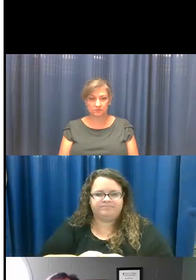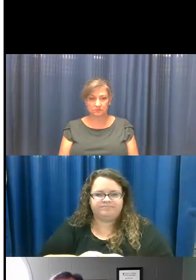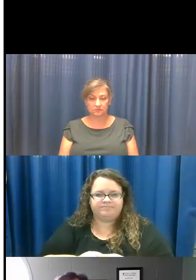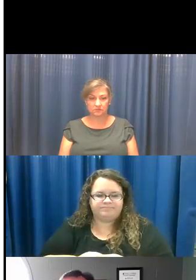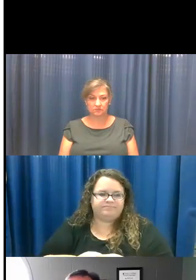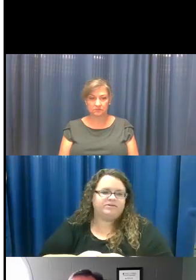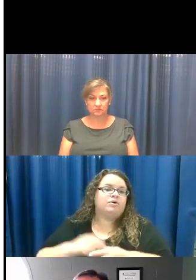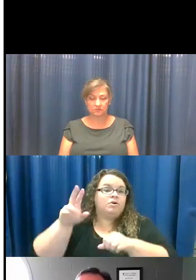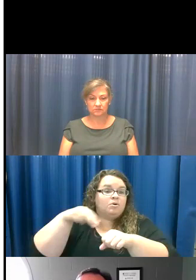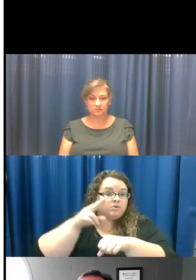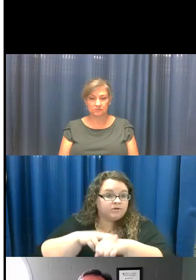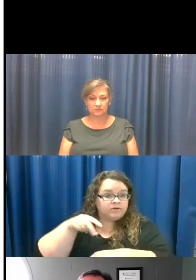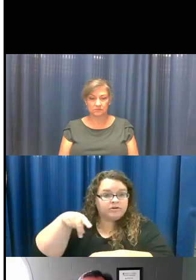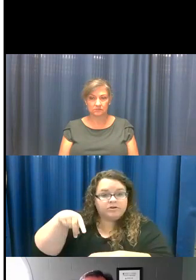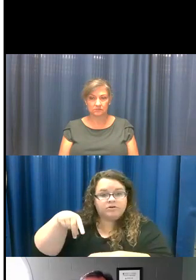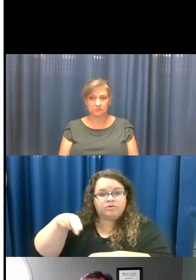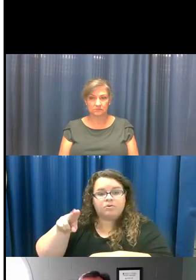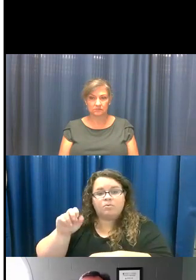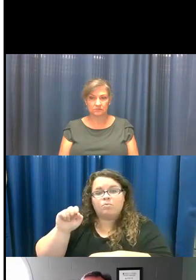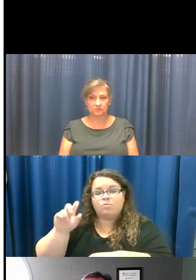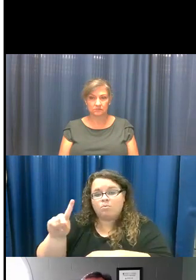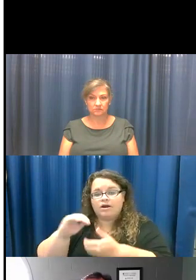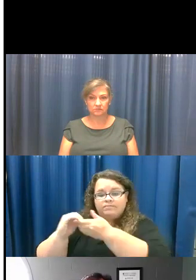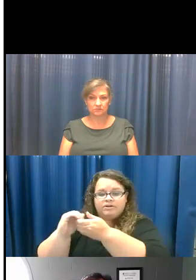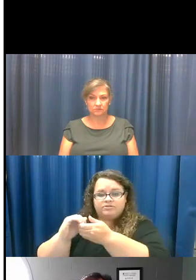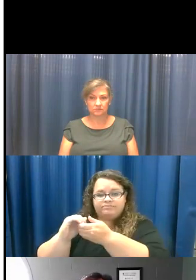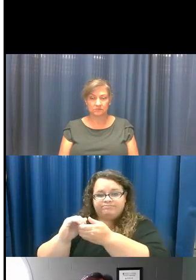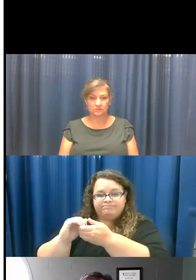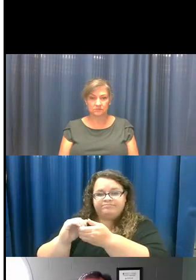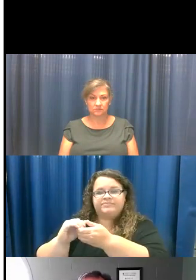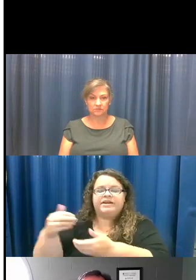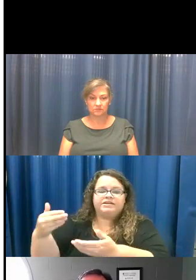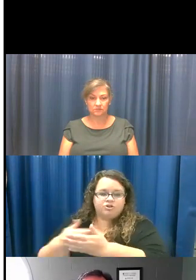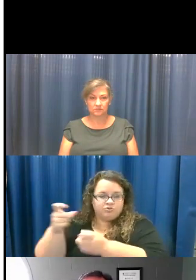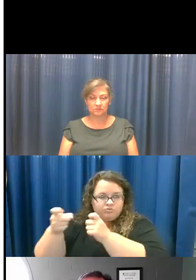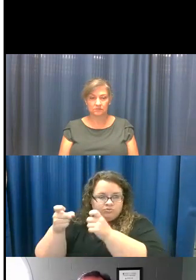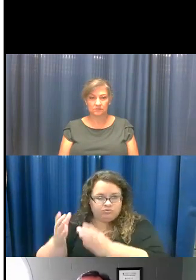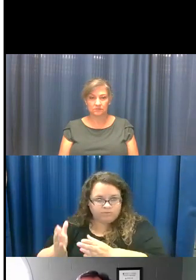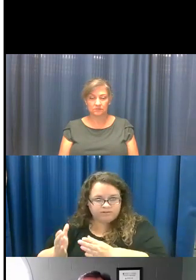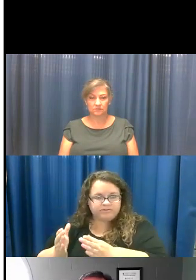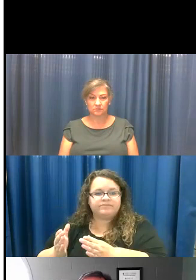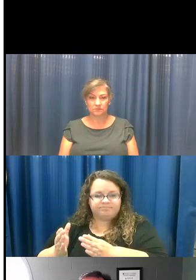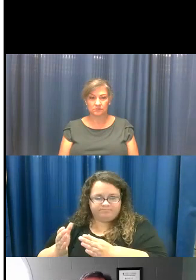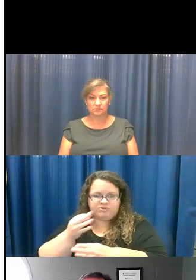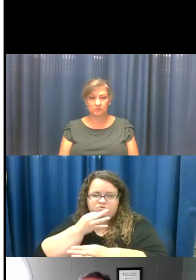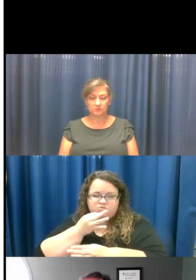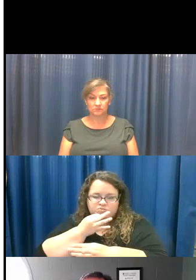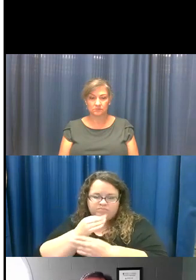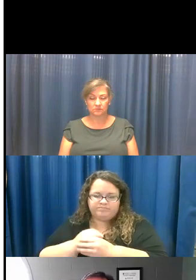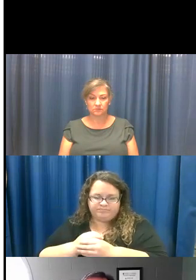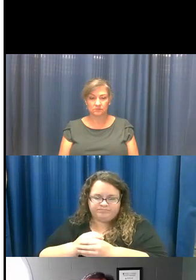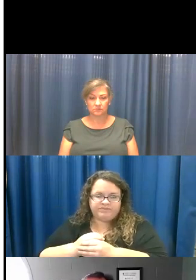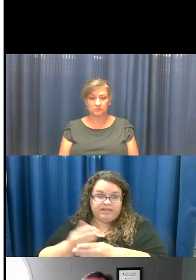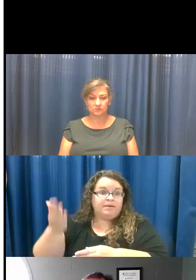has been the Quad partnership. We have a new director who will be soon announced, our longtime director, who did just a phenomenal